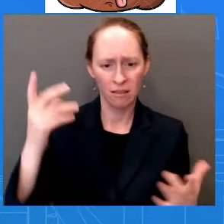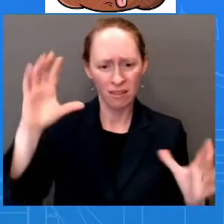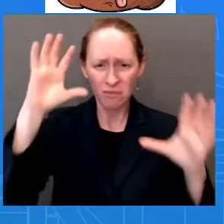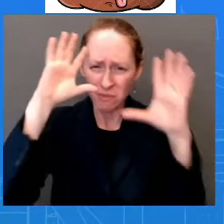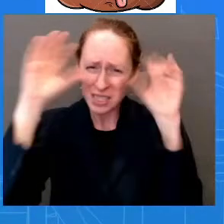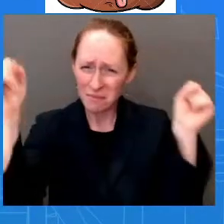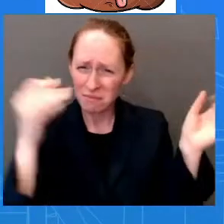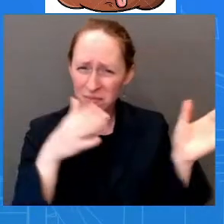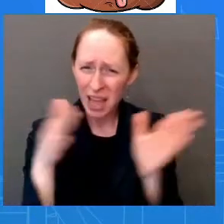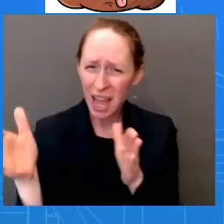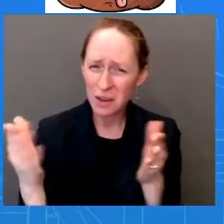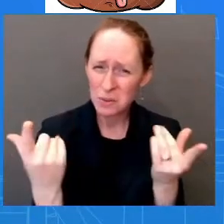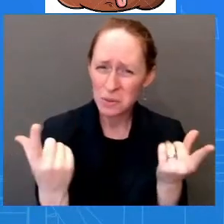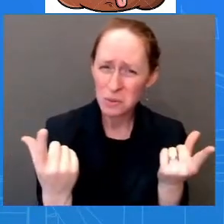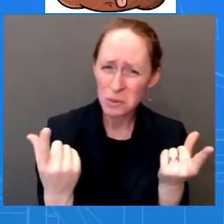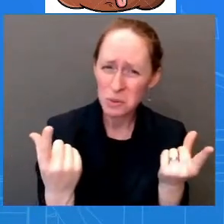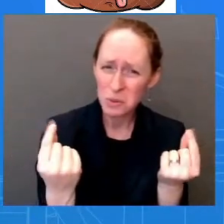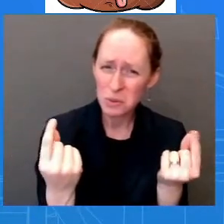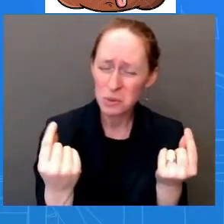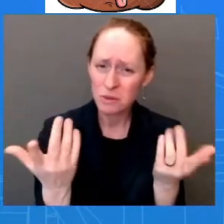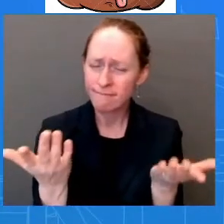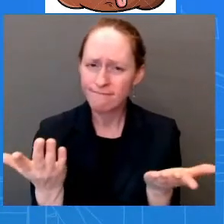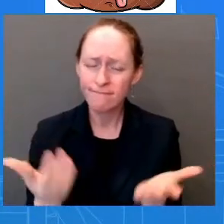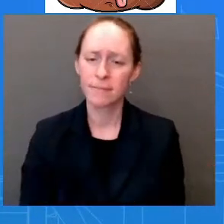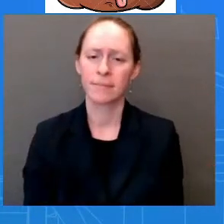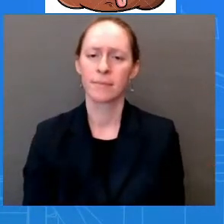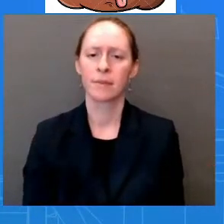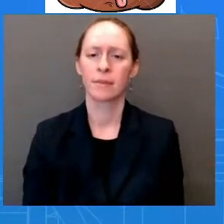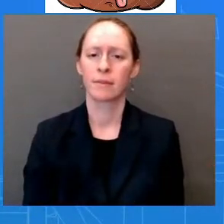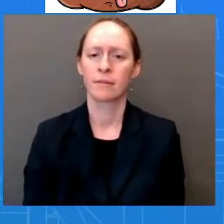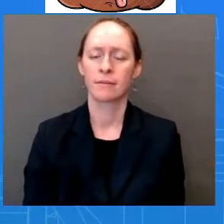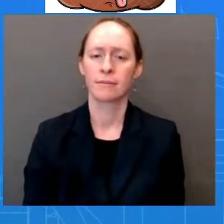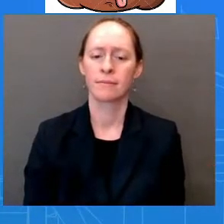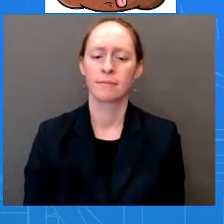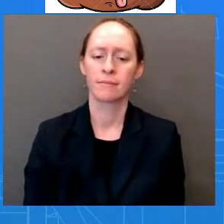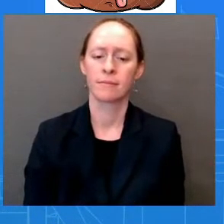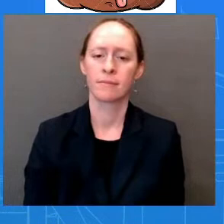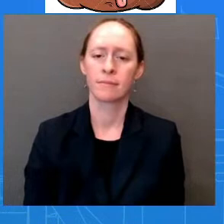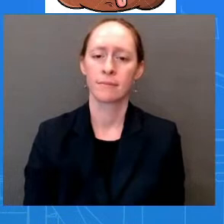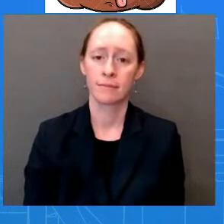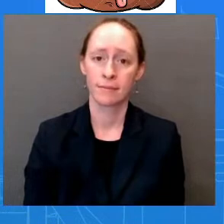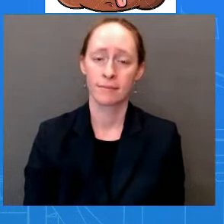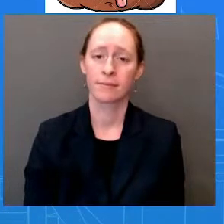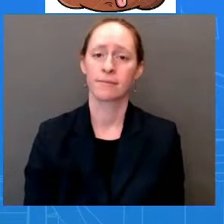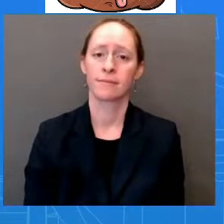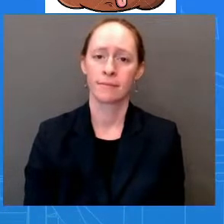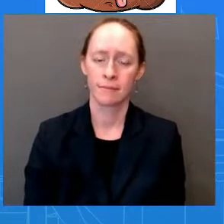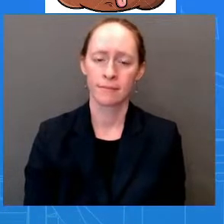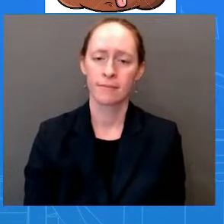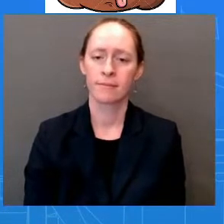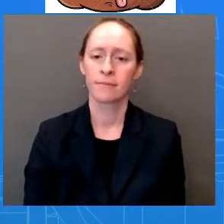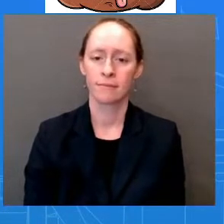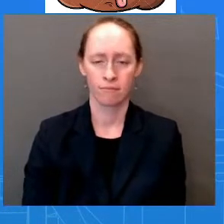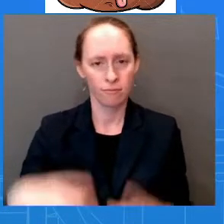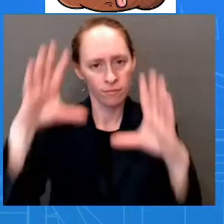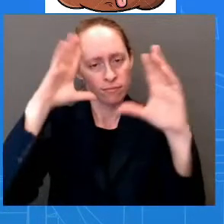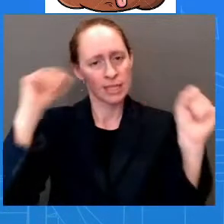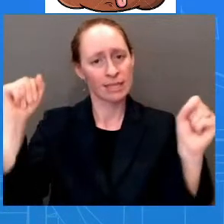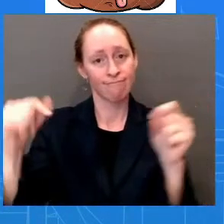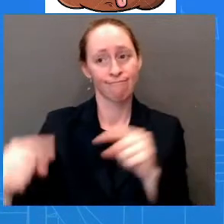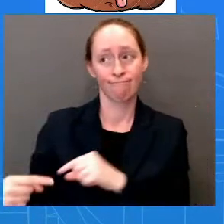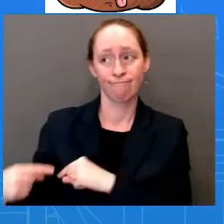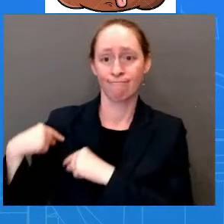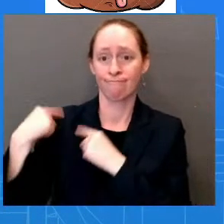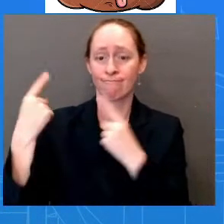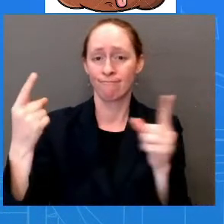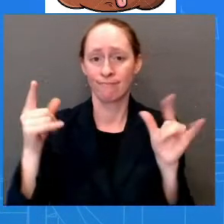that specific issue? So I would say that the president has been very vocal about speaking against violence, as you've heard